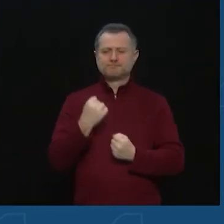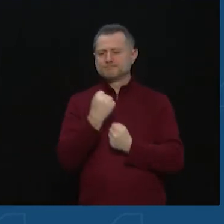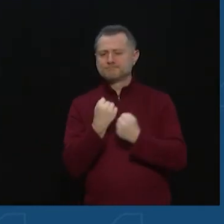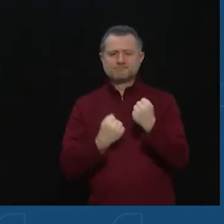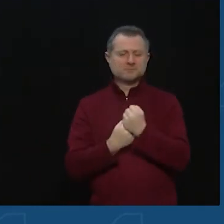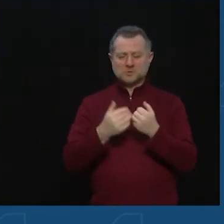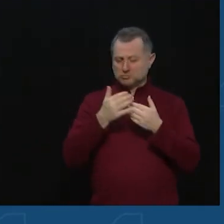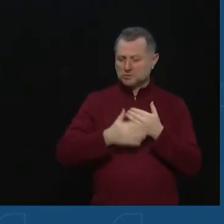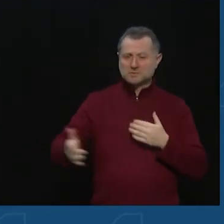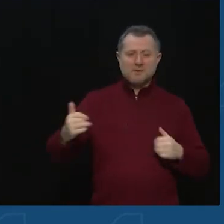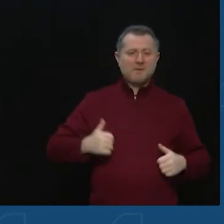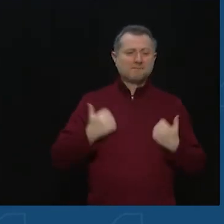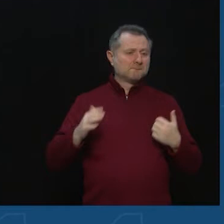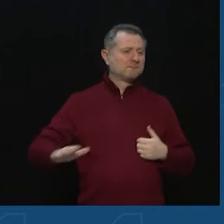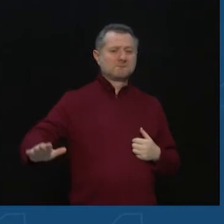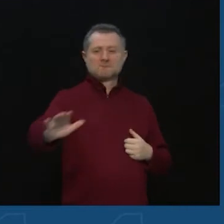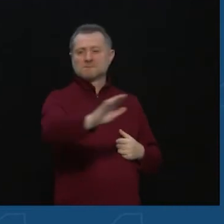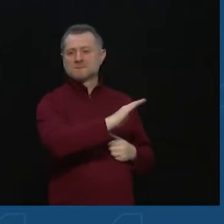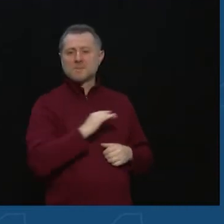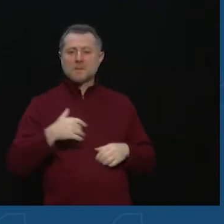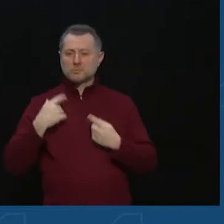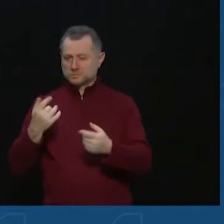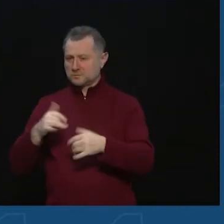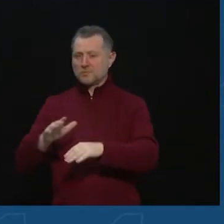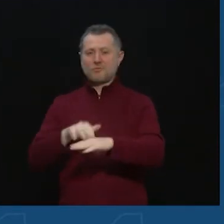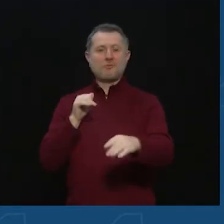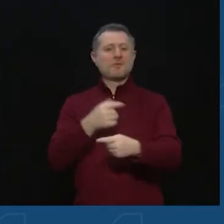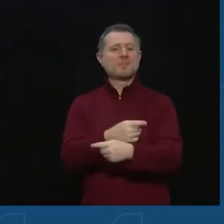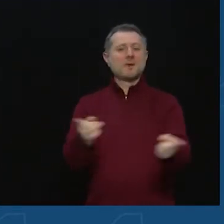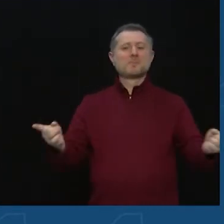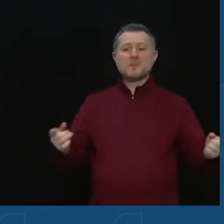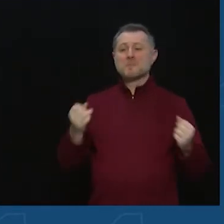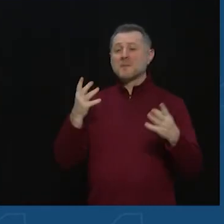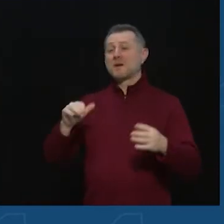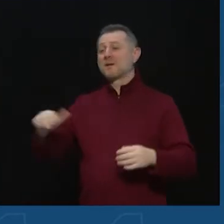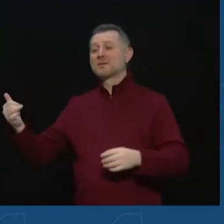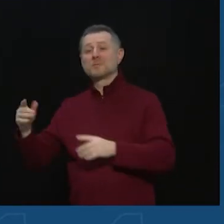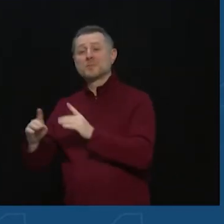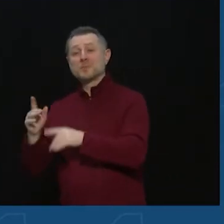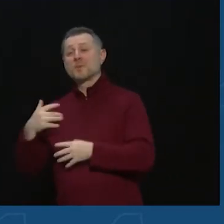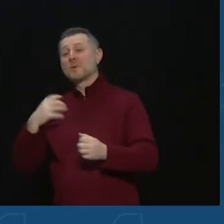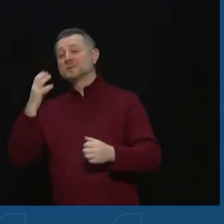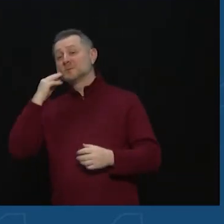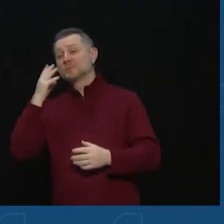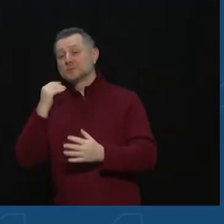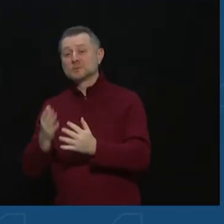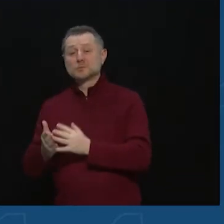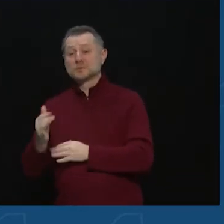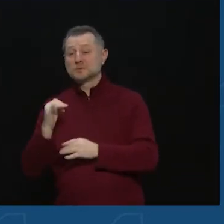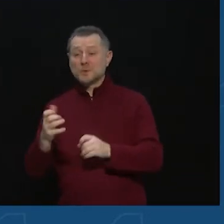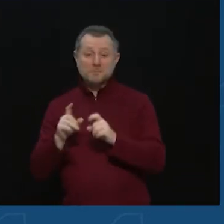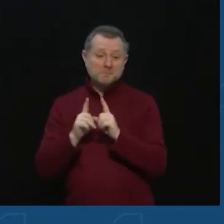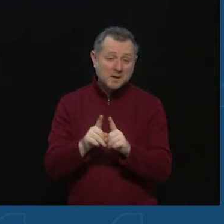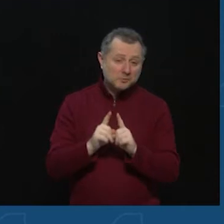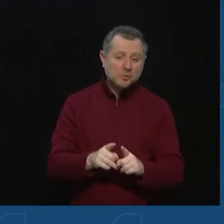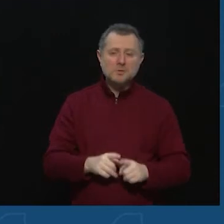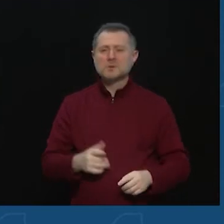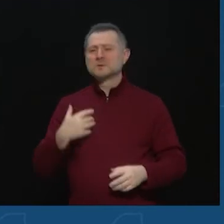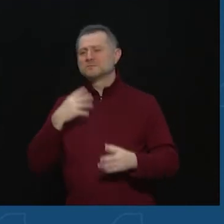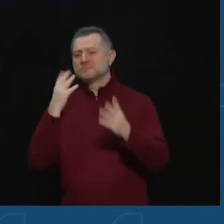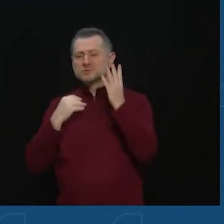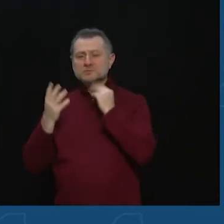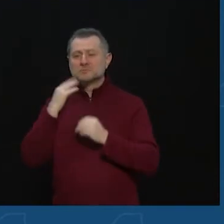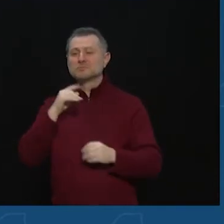They're there for you to call upon, as well as many other people who've been through this, who want to mentor. There's a lot of veterans out there as well, and I see Senator